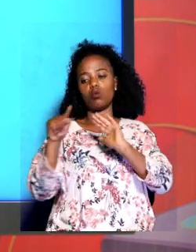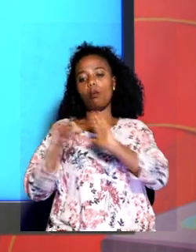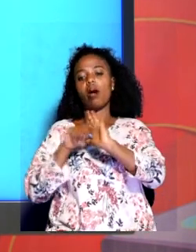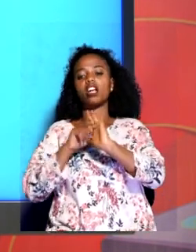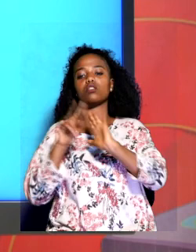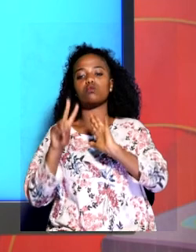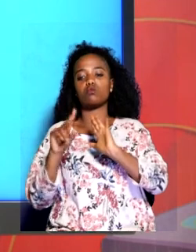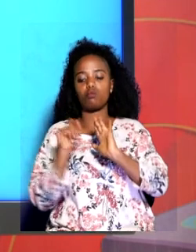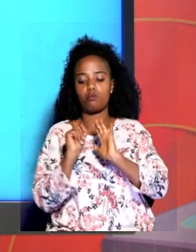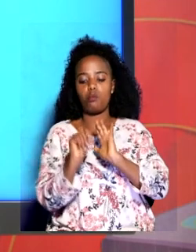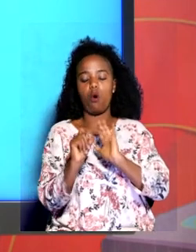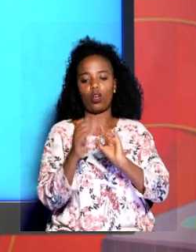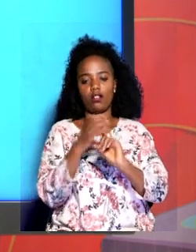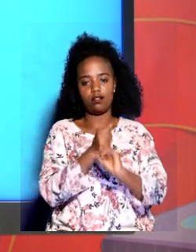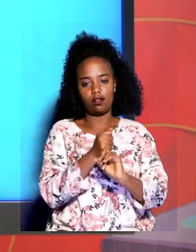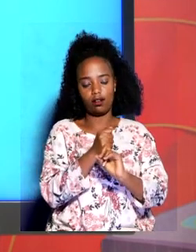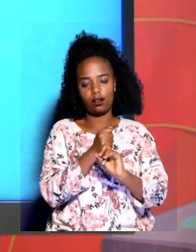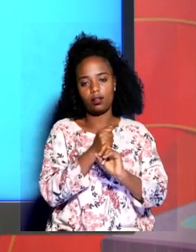point.